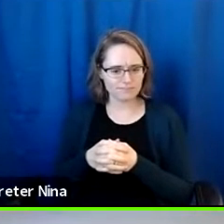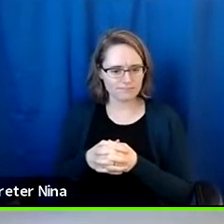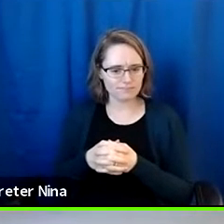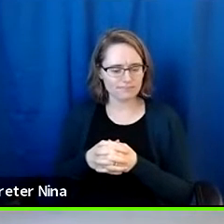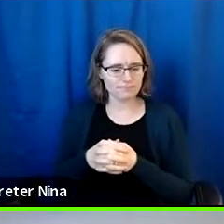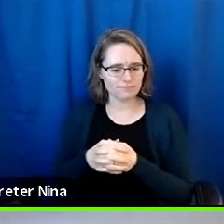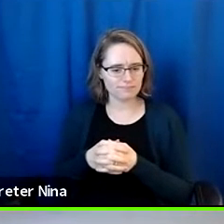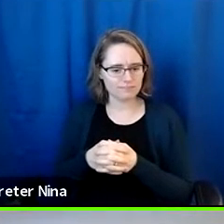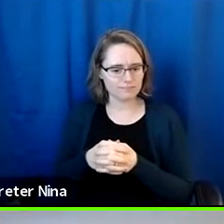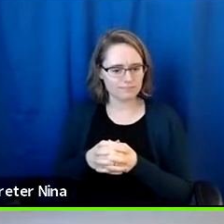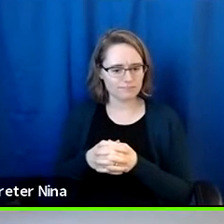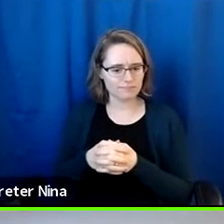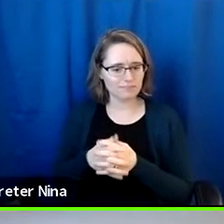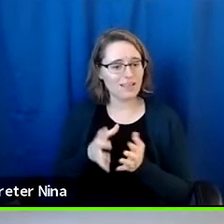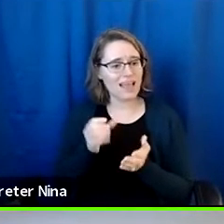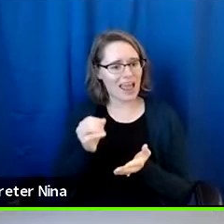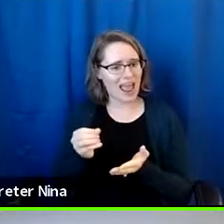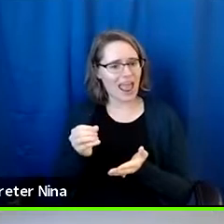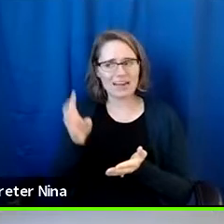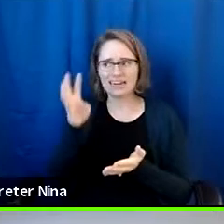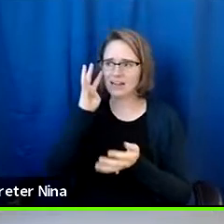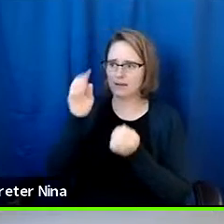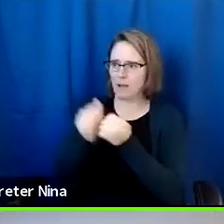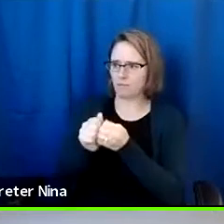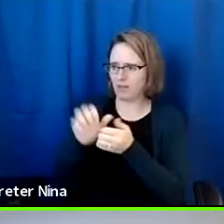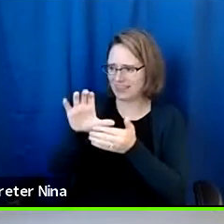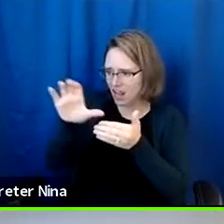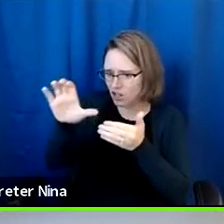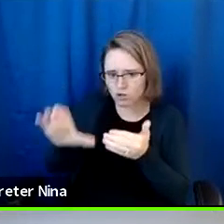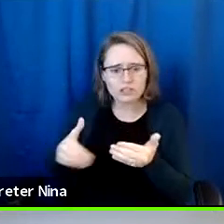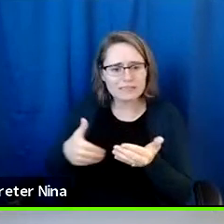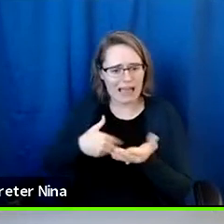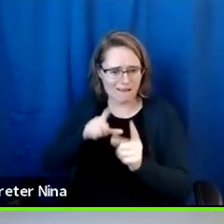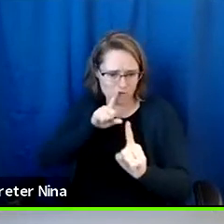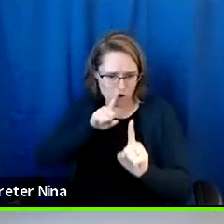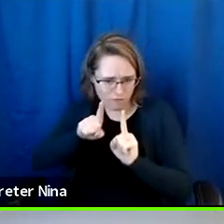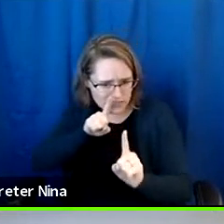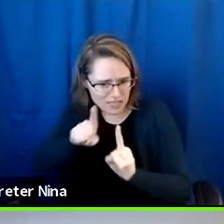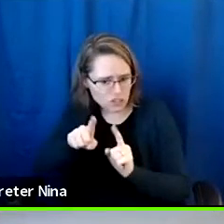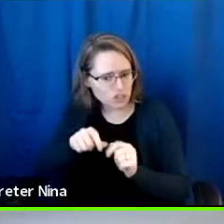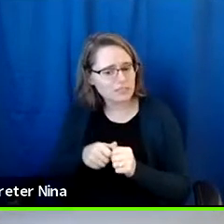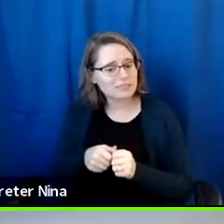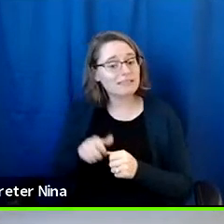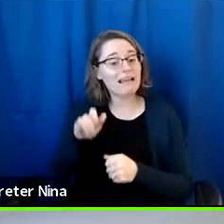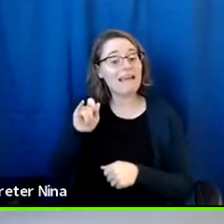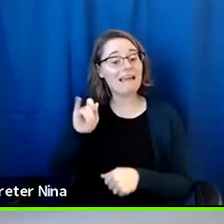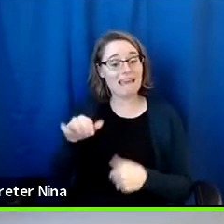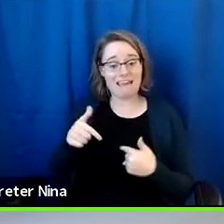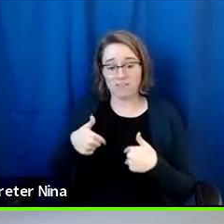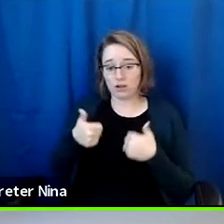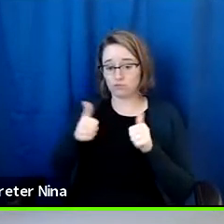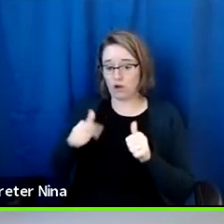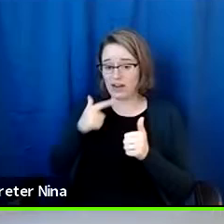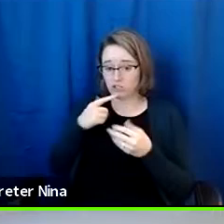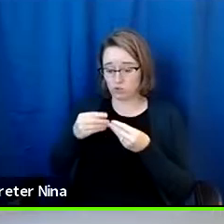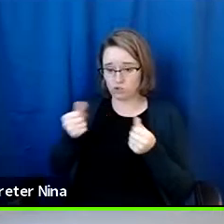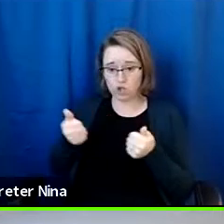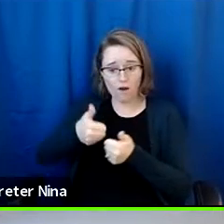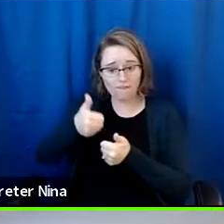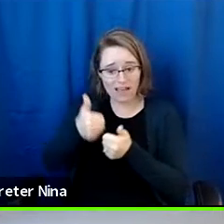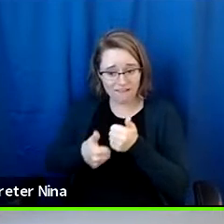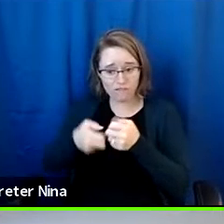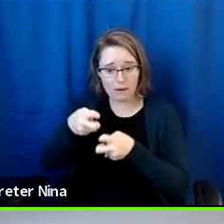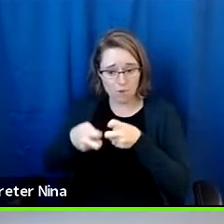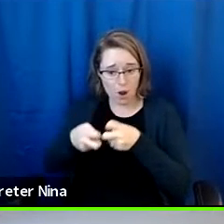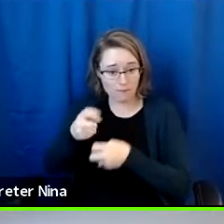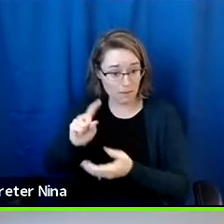and come up with conclusions and have conversations about it. If you are trying to solve every problem alone,